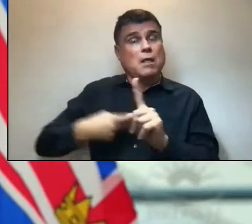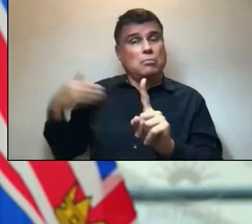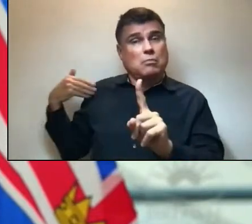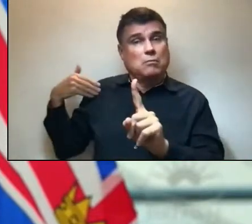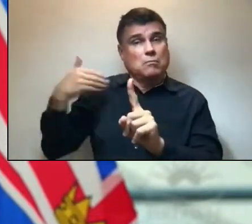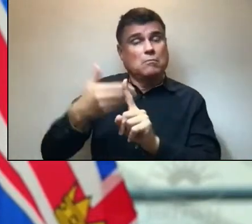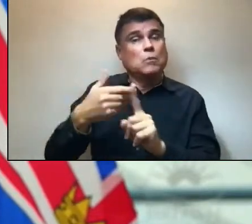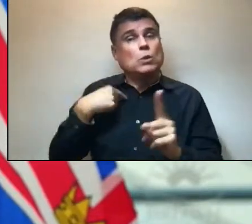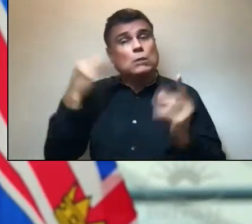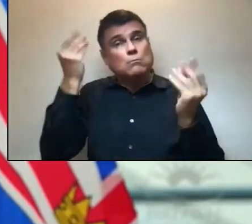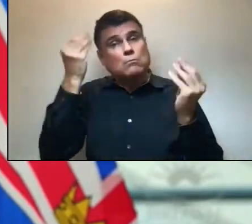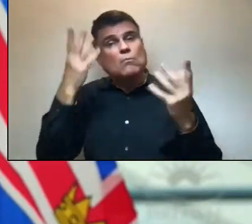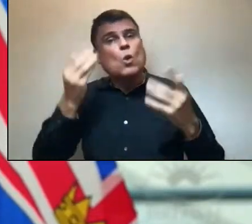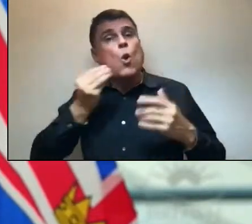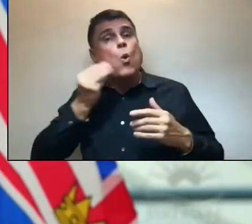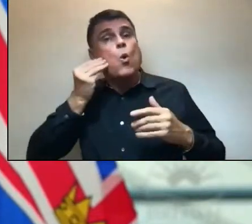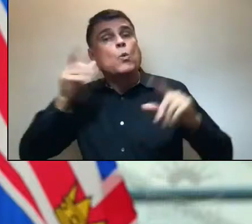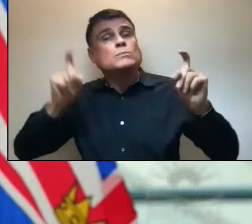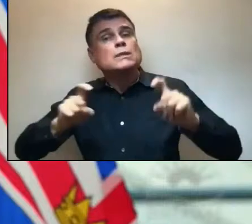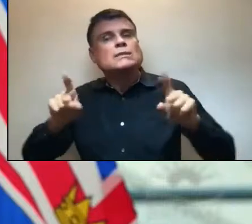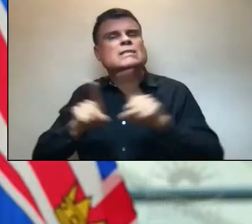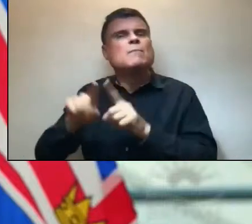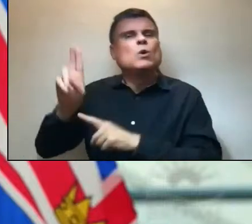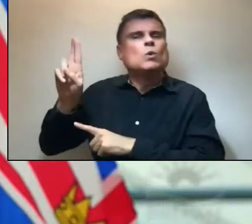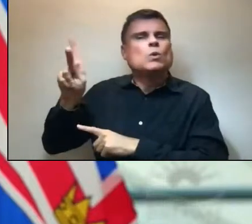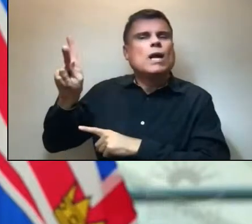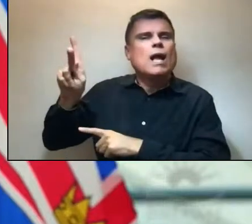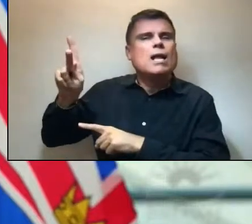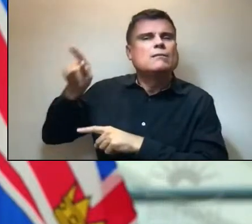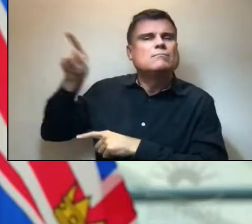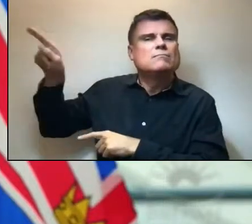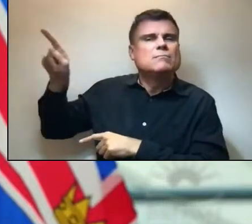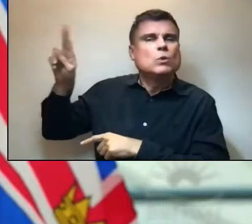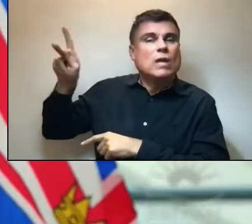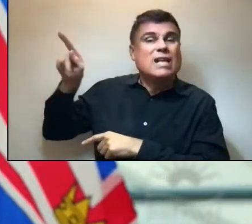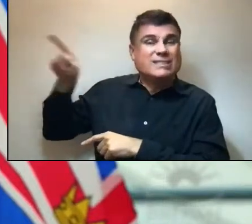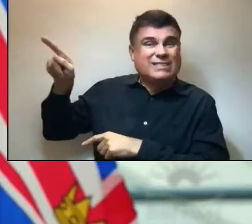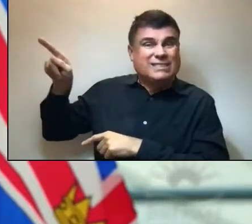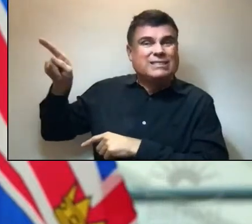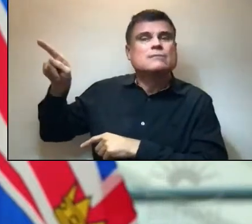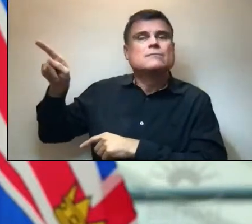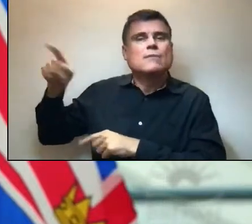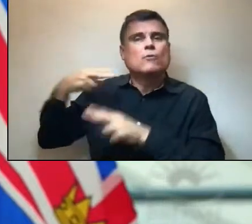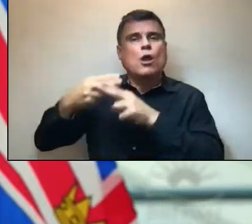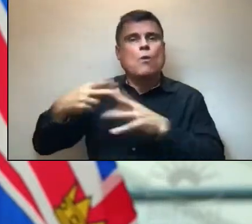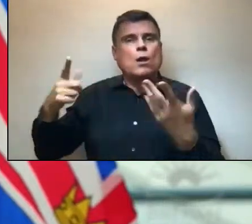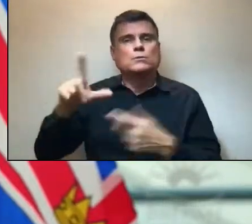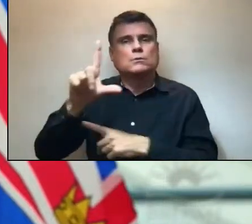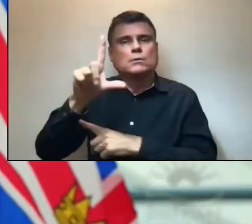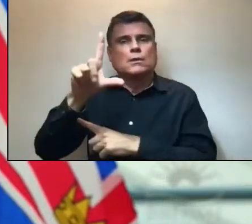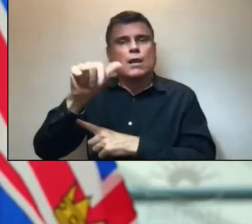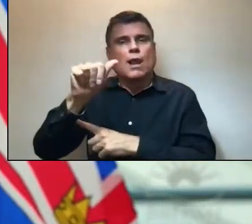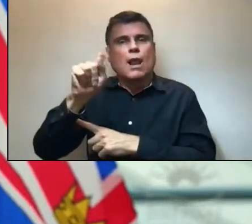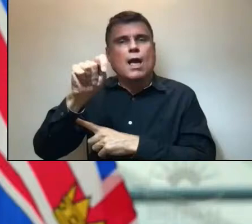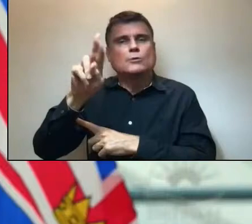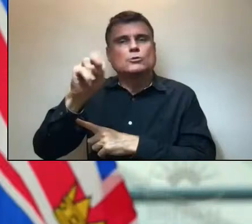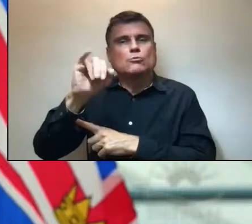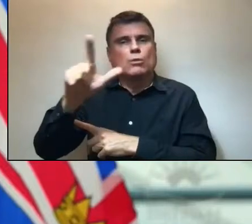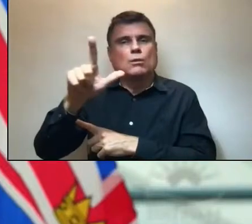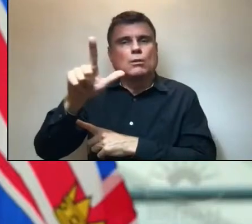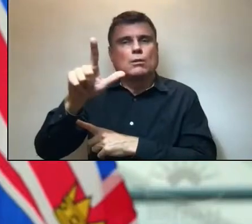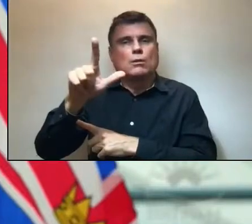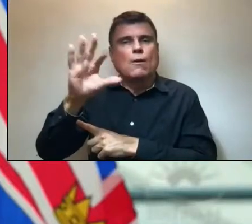is used in the UK. So they have lateral flow tests, they're called, which come in kits of about 5